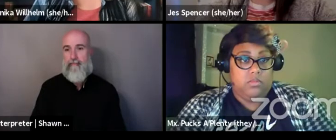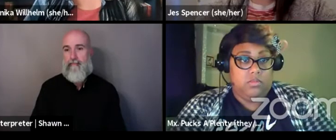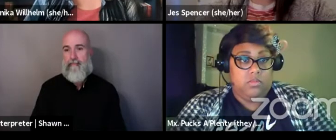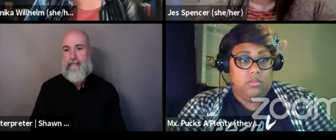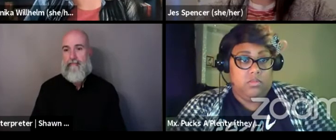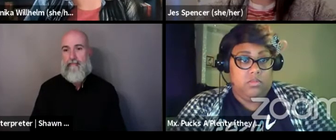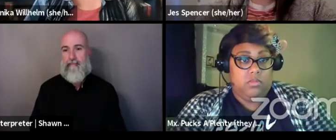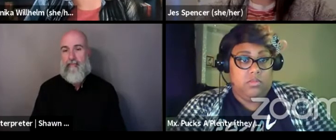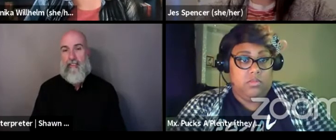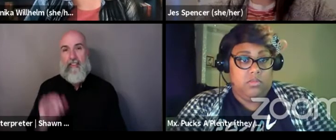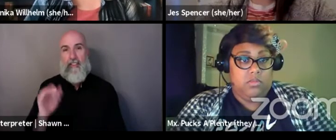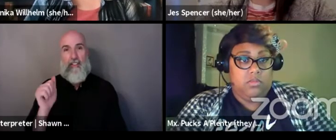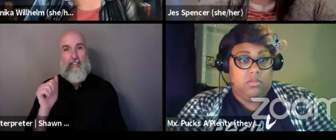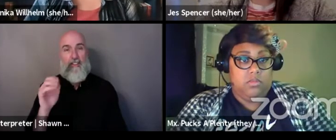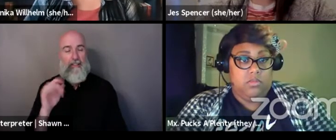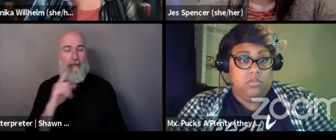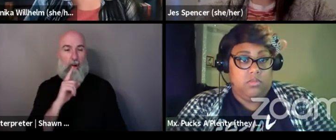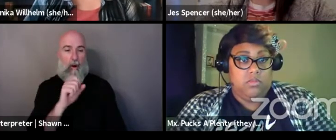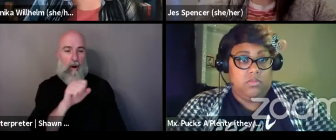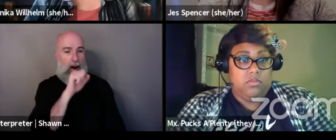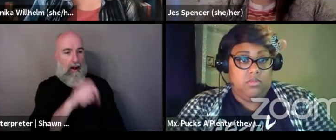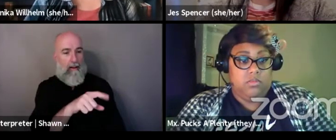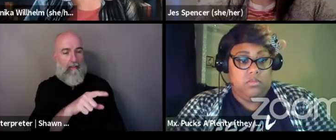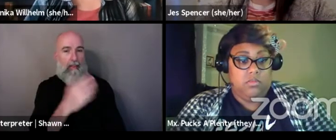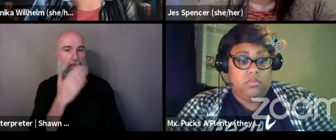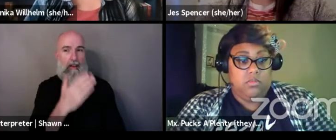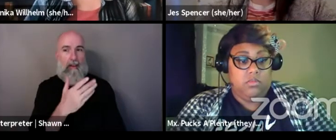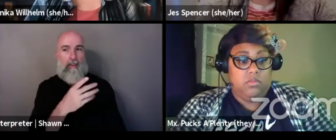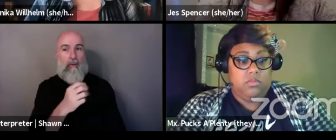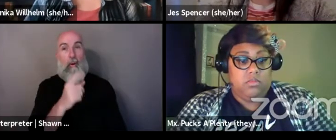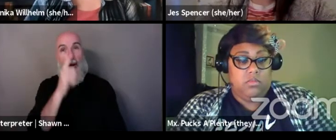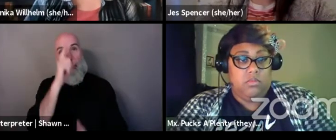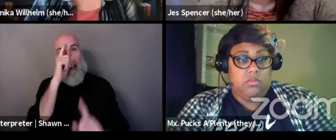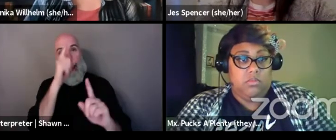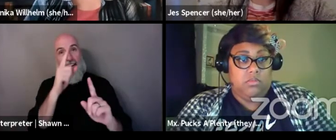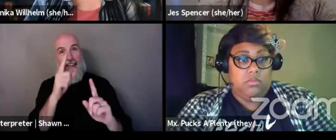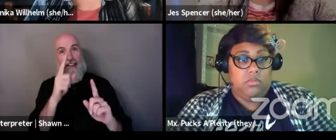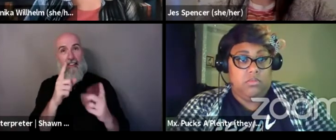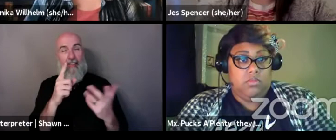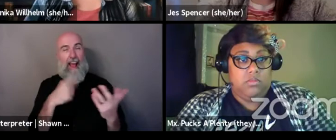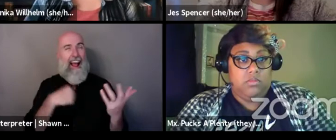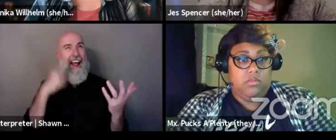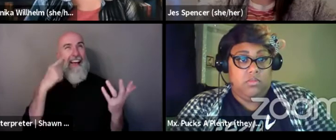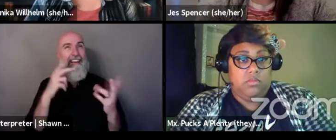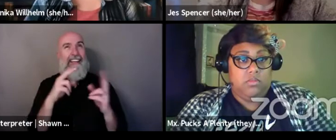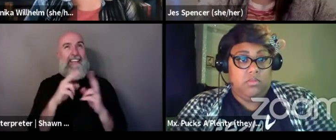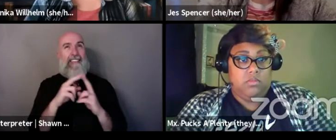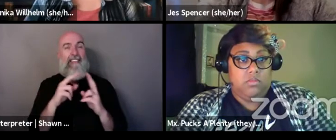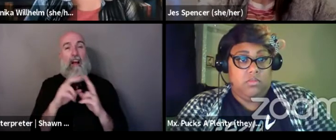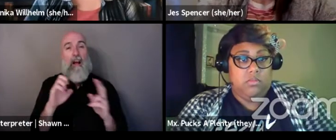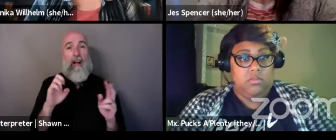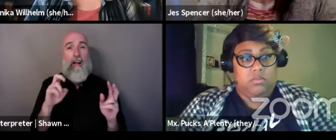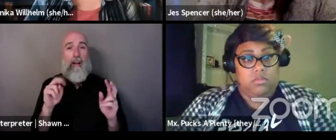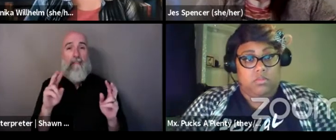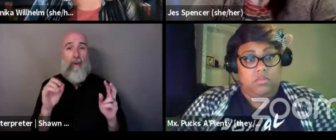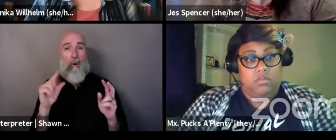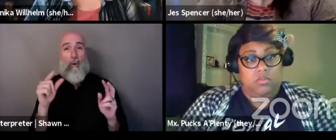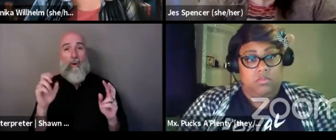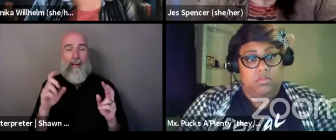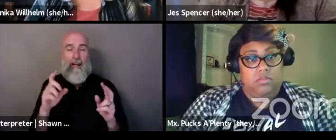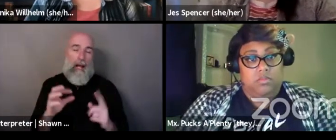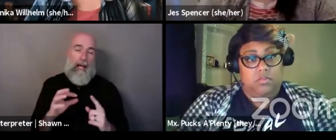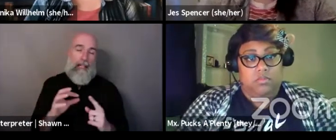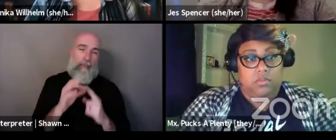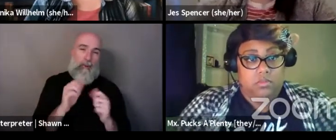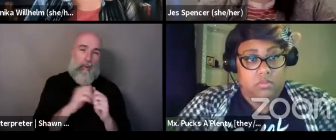I love that, Sarah. Thank you. Like, the idea that, I think that it's very in vogue, especially amongst theater people and probably amongst